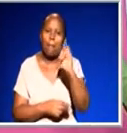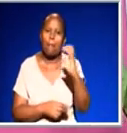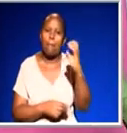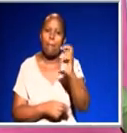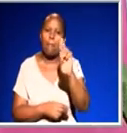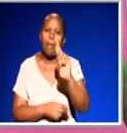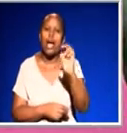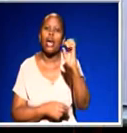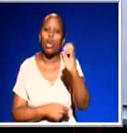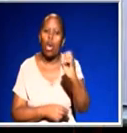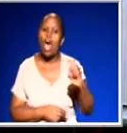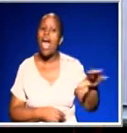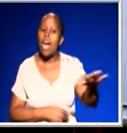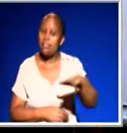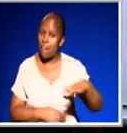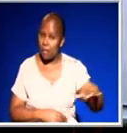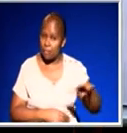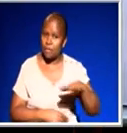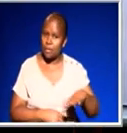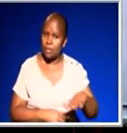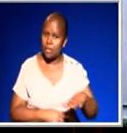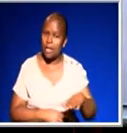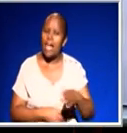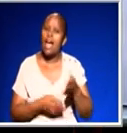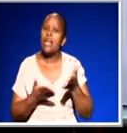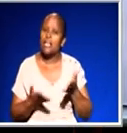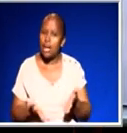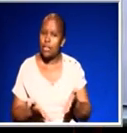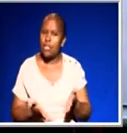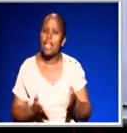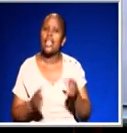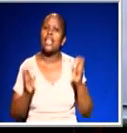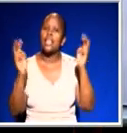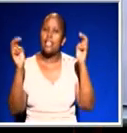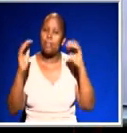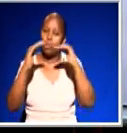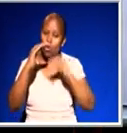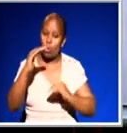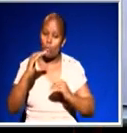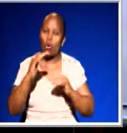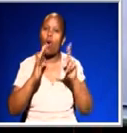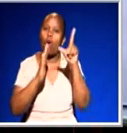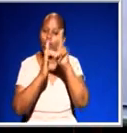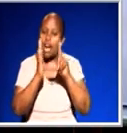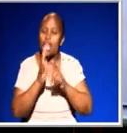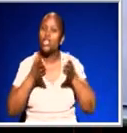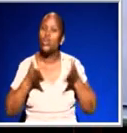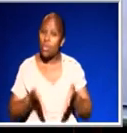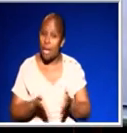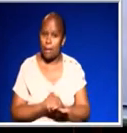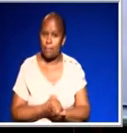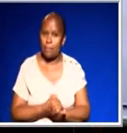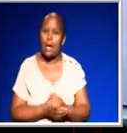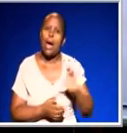microenvironment, and that forms the subtopic of our lesson today,